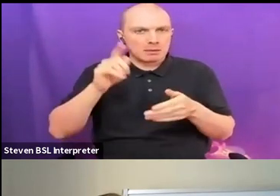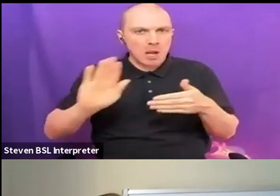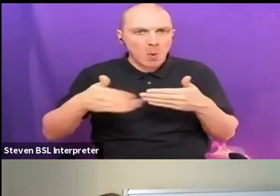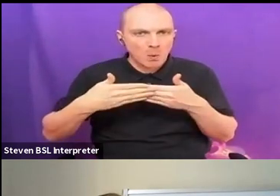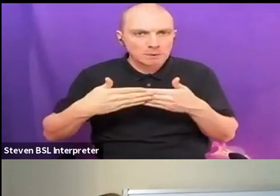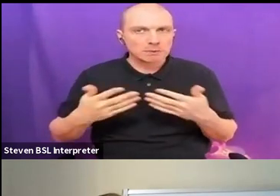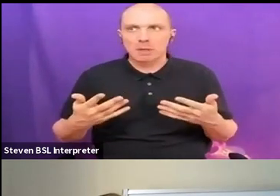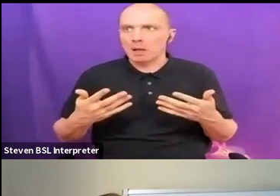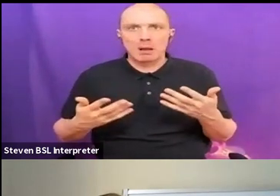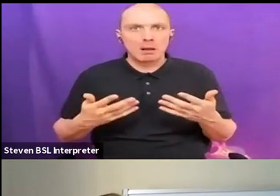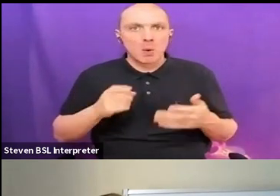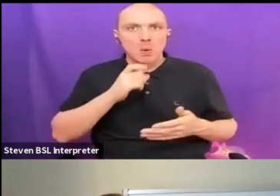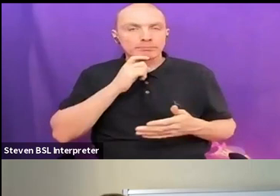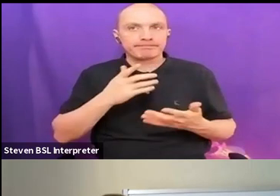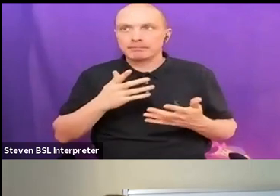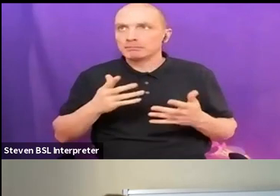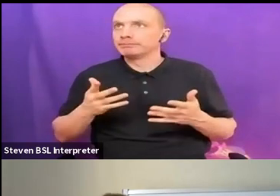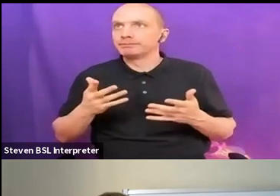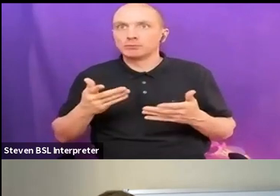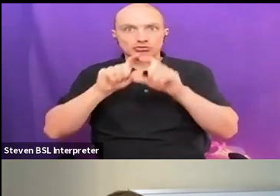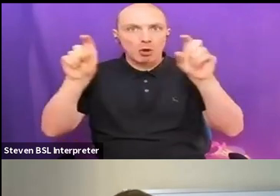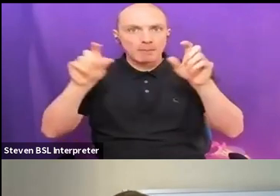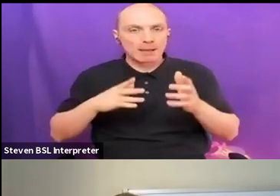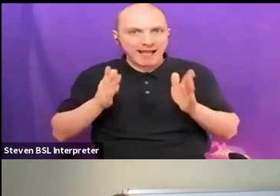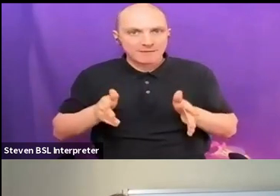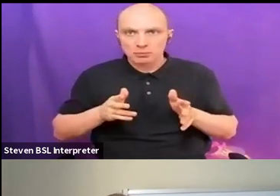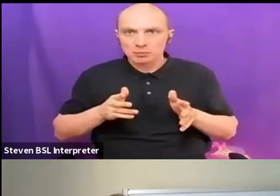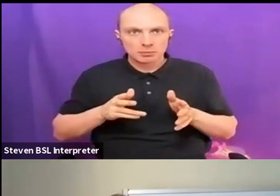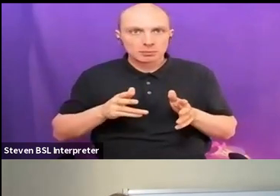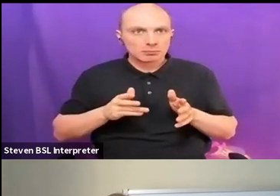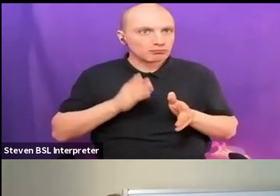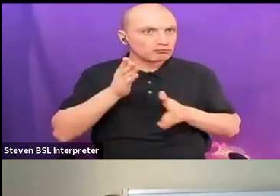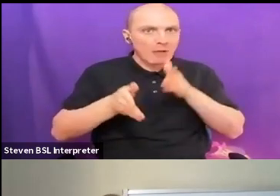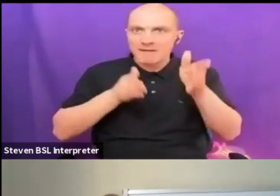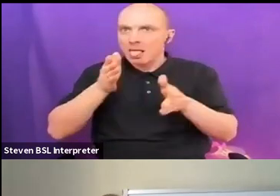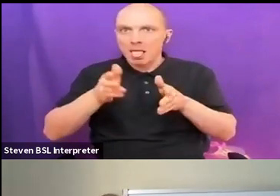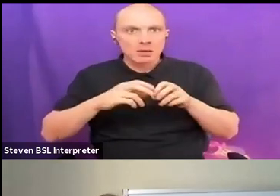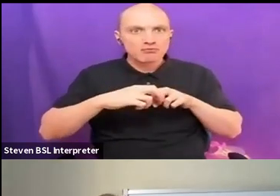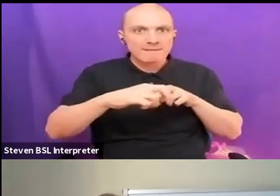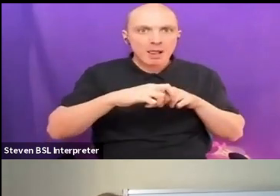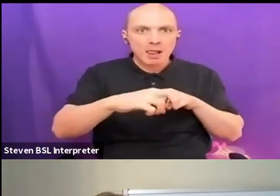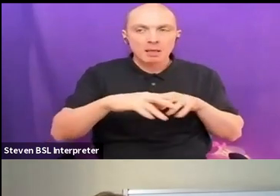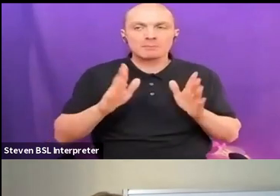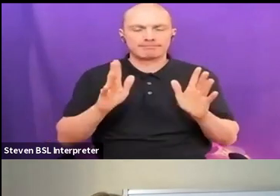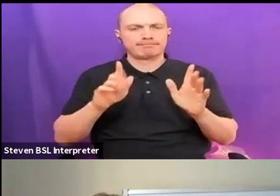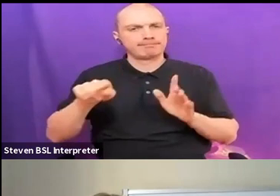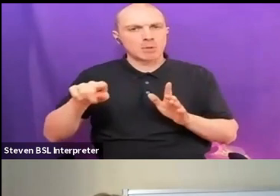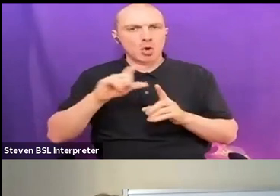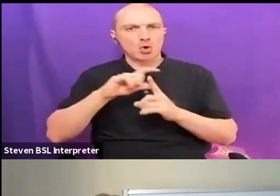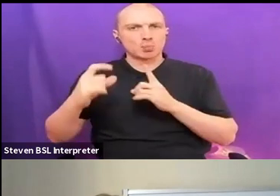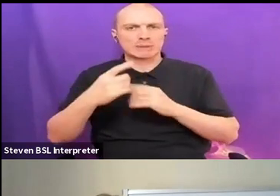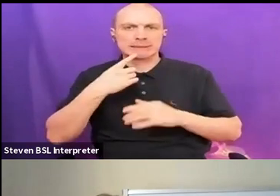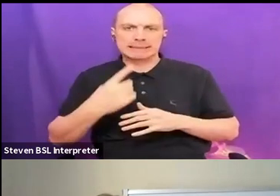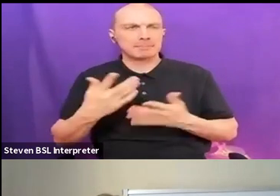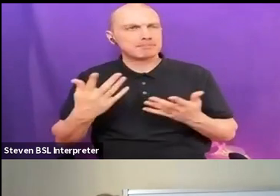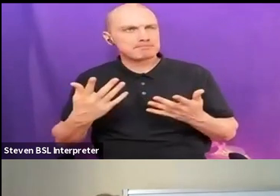travel far away to do it. So actually, the community had come together and said, let's create a community shop. Let's keep the service